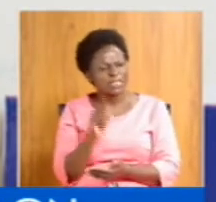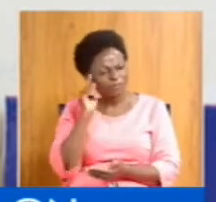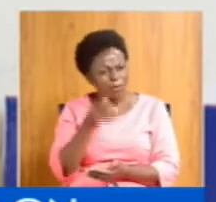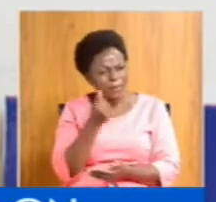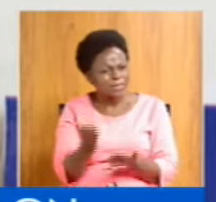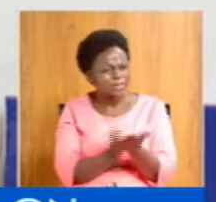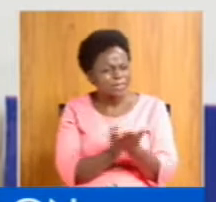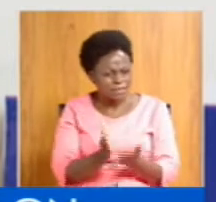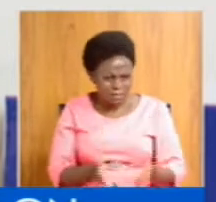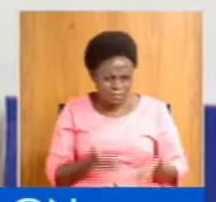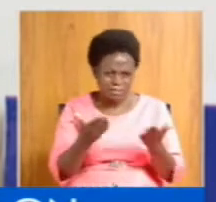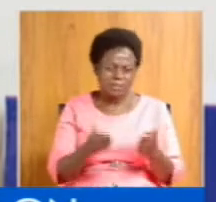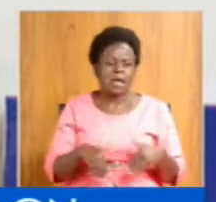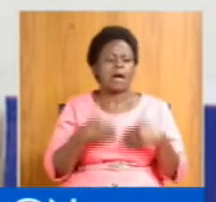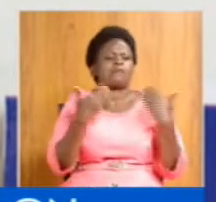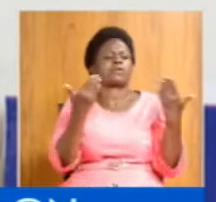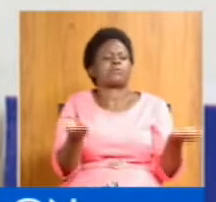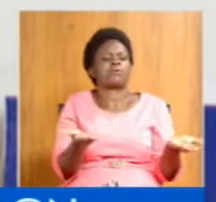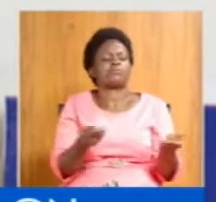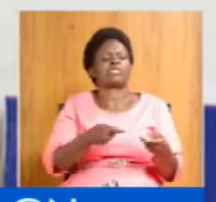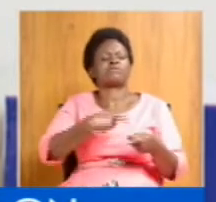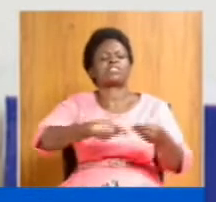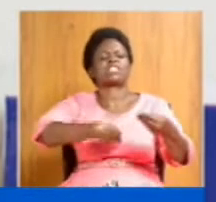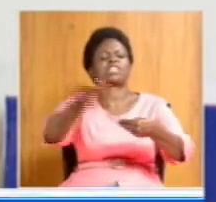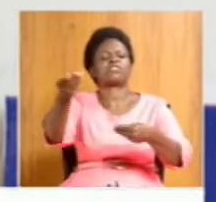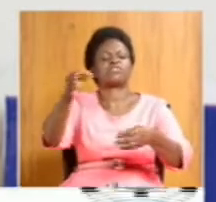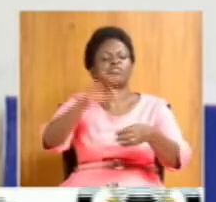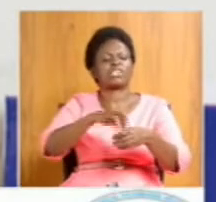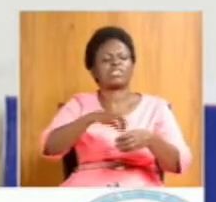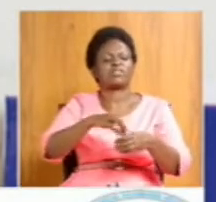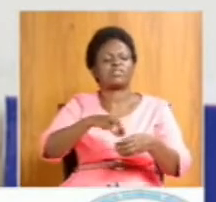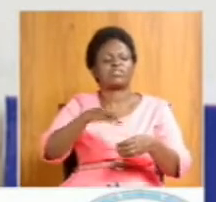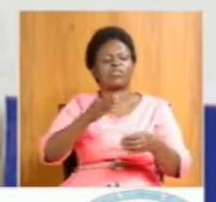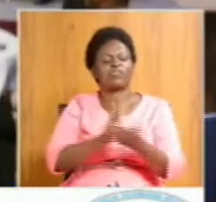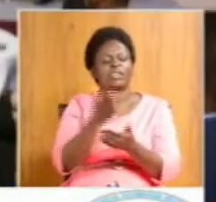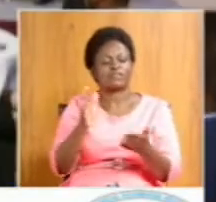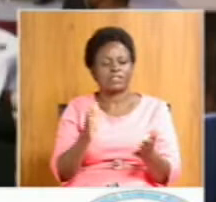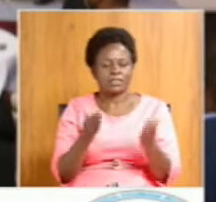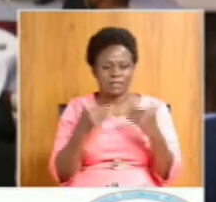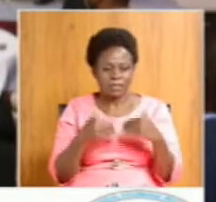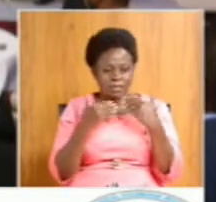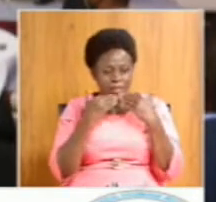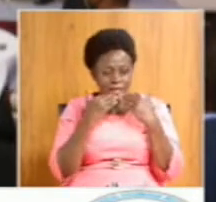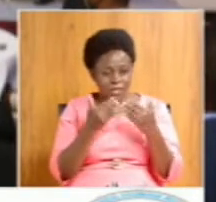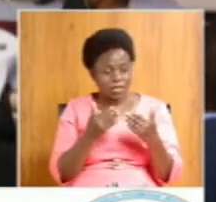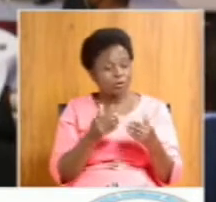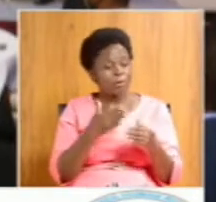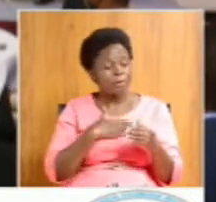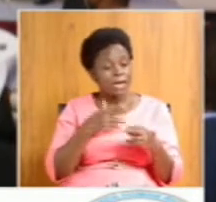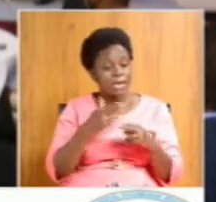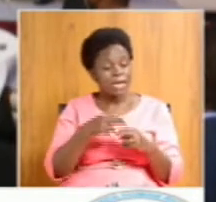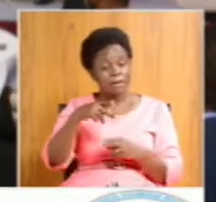better service delivery? After all, you sold your right on the ballot. Yes, sir. Thank you so much. My name is Pascal .